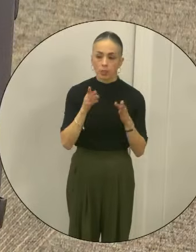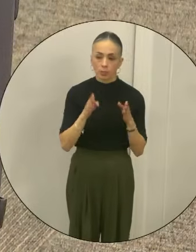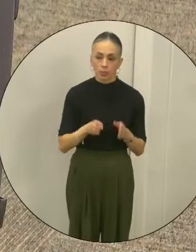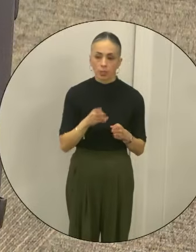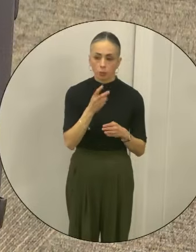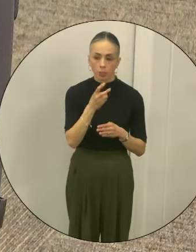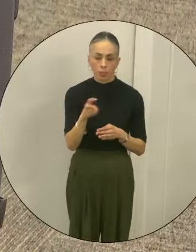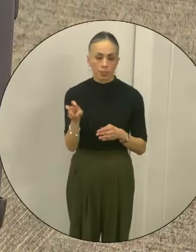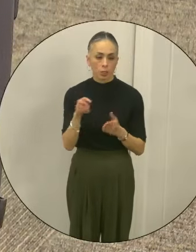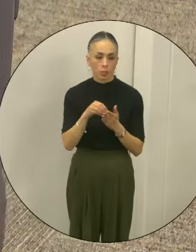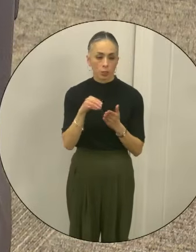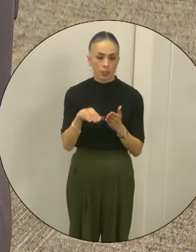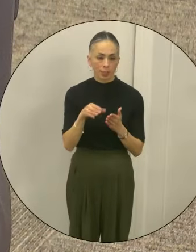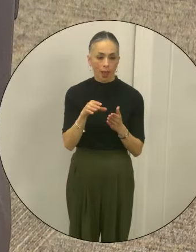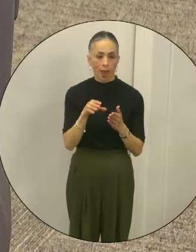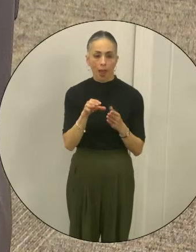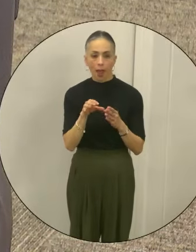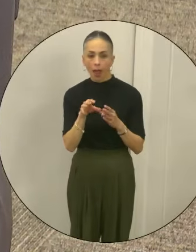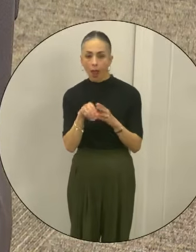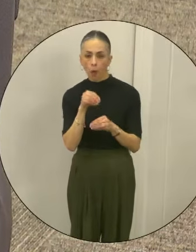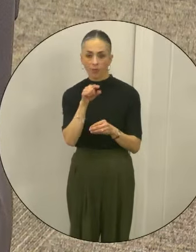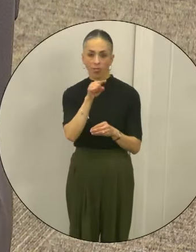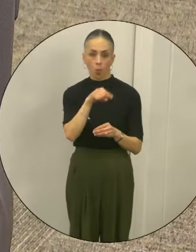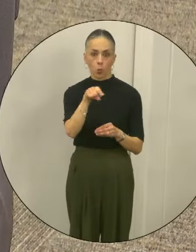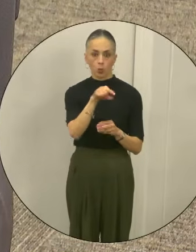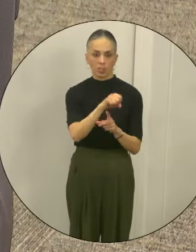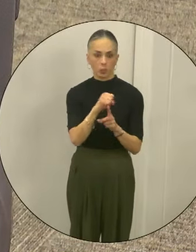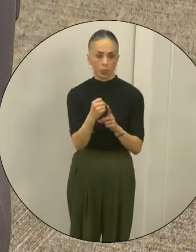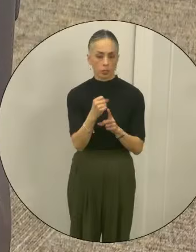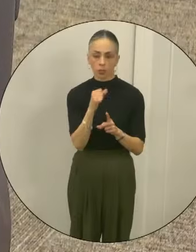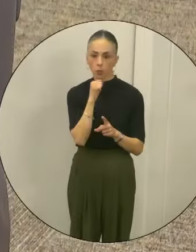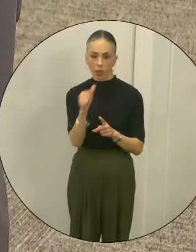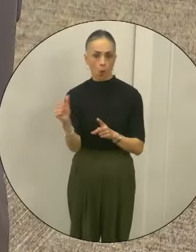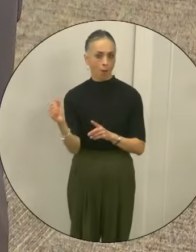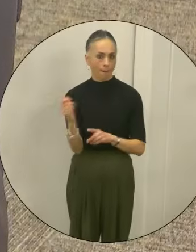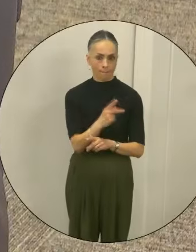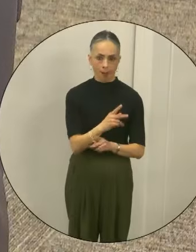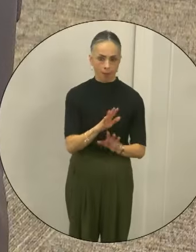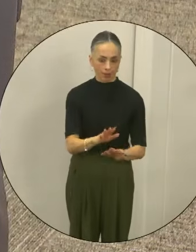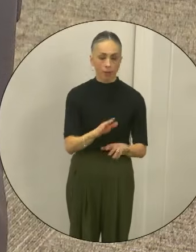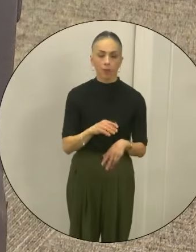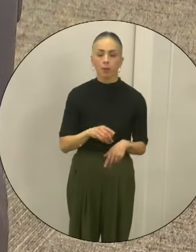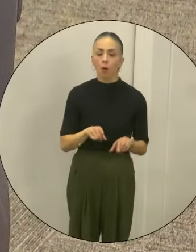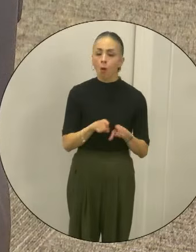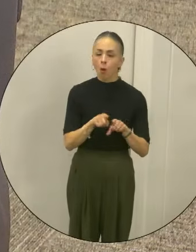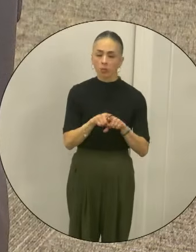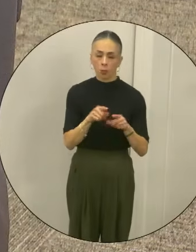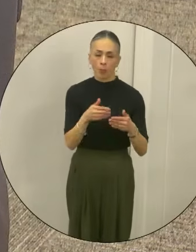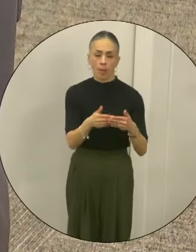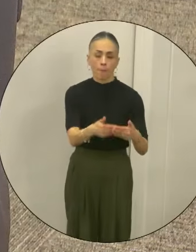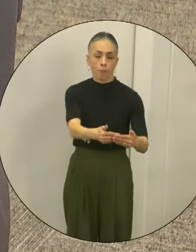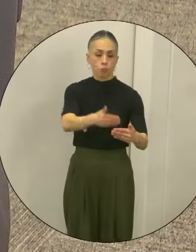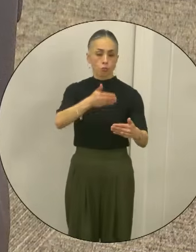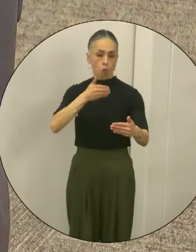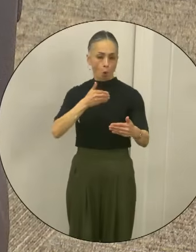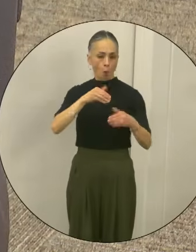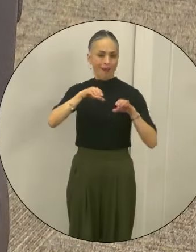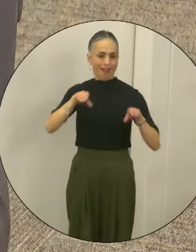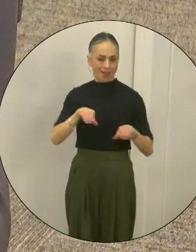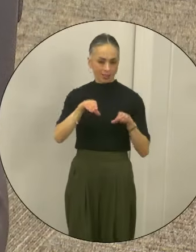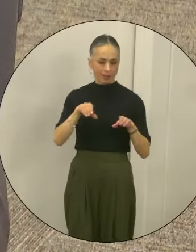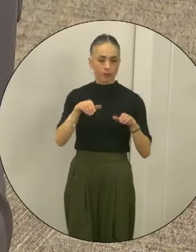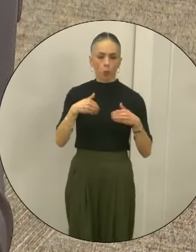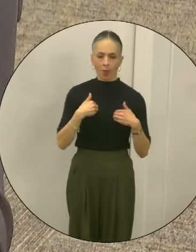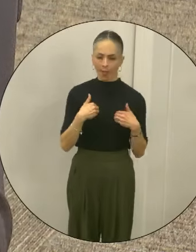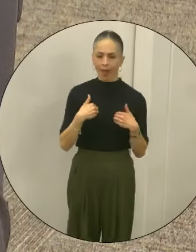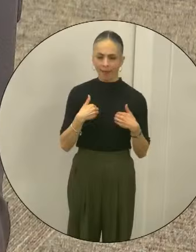of those situations as they come back, but also avoiding that before by being proactive. And so we have a pilot through the School Justice Partnership